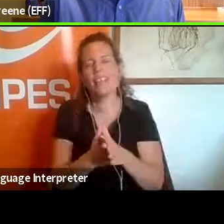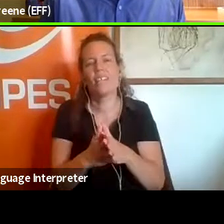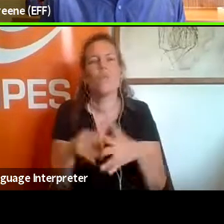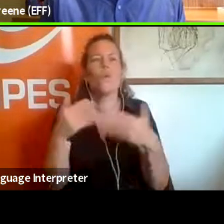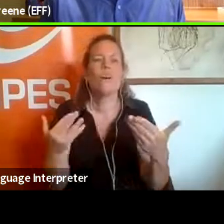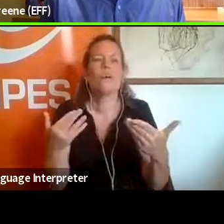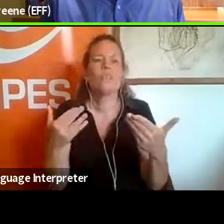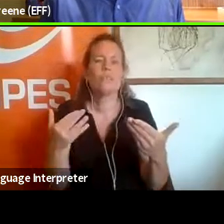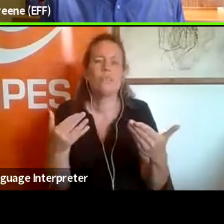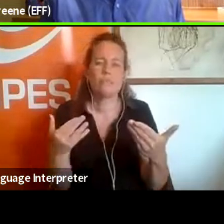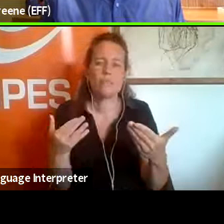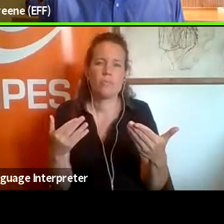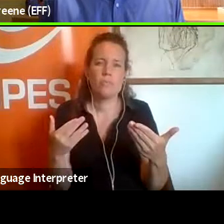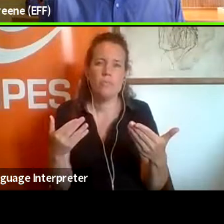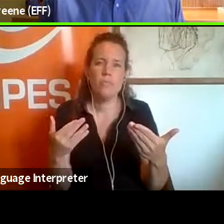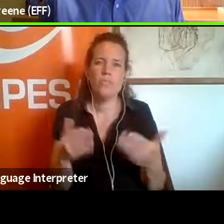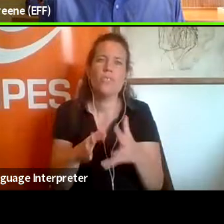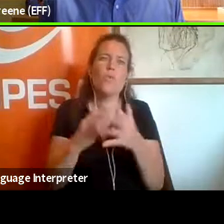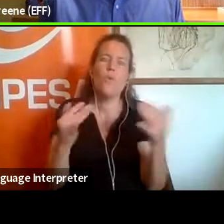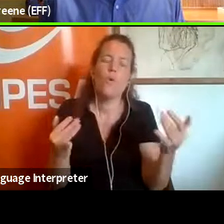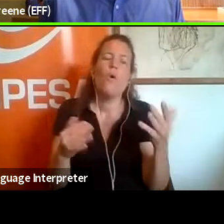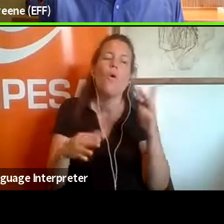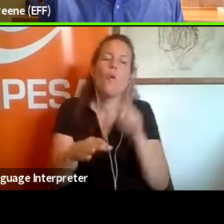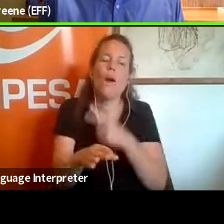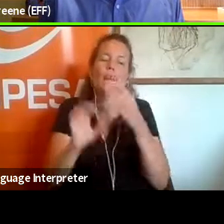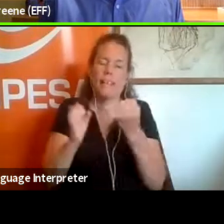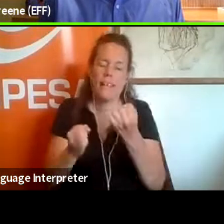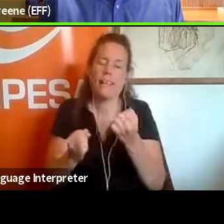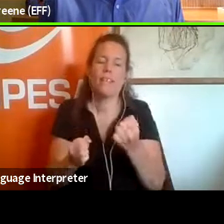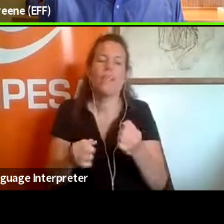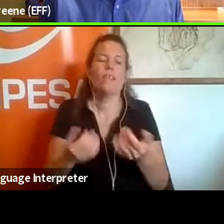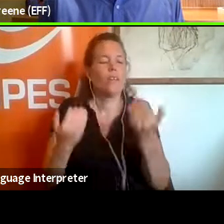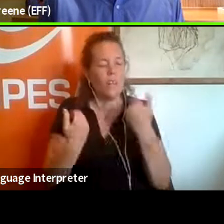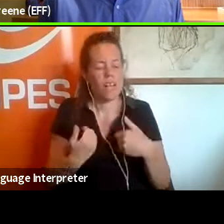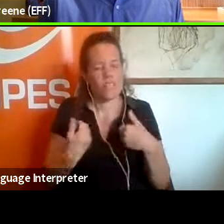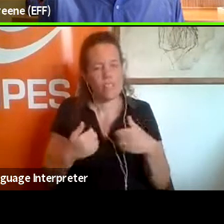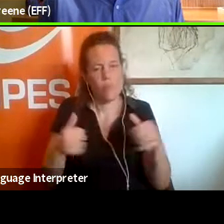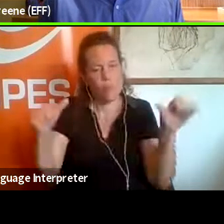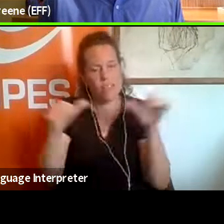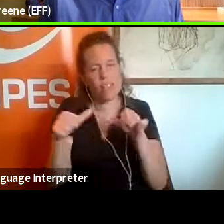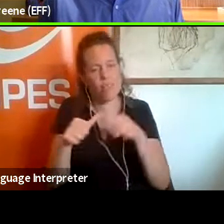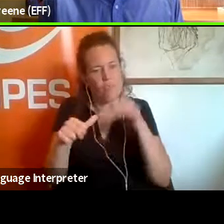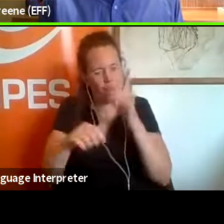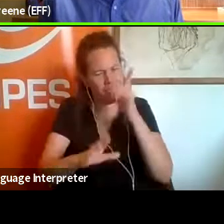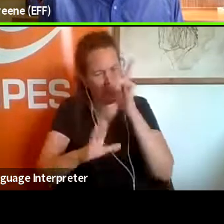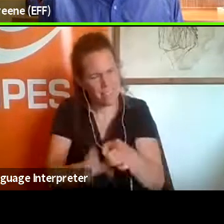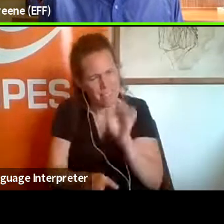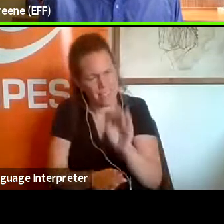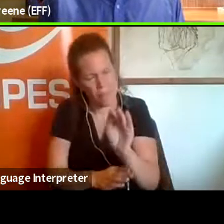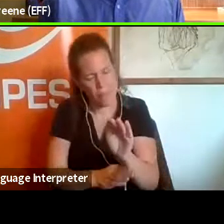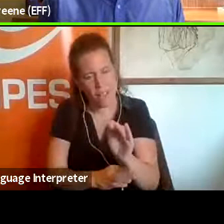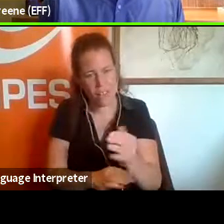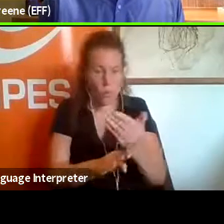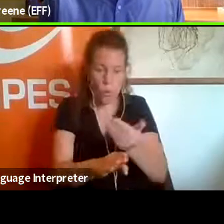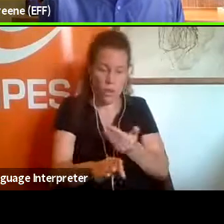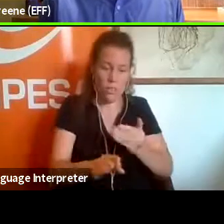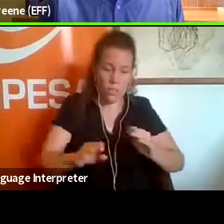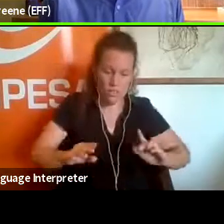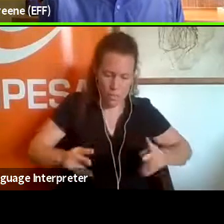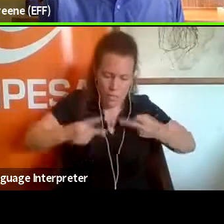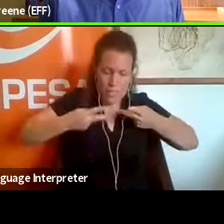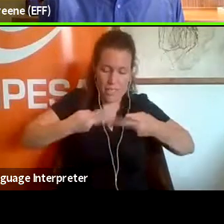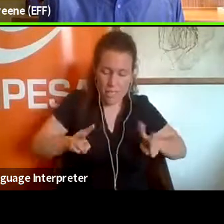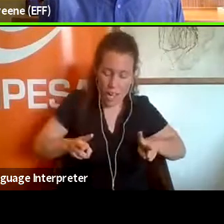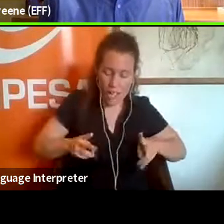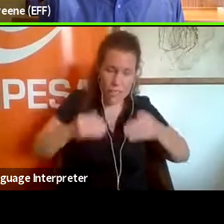that customer service capability something that we should demand of companies right away?